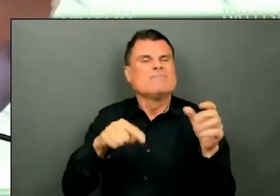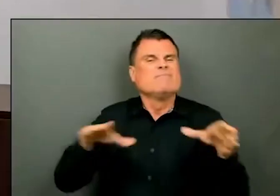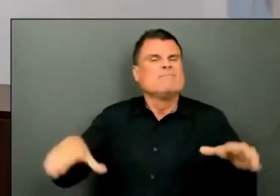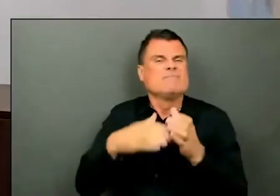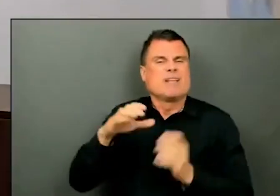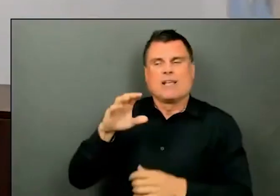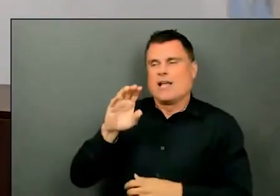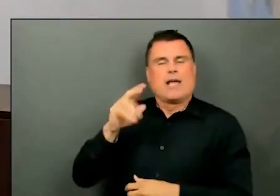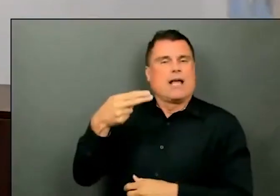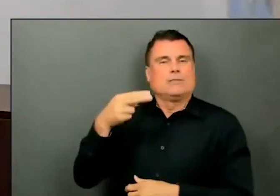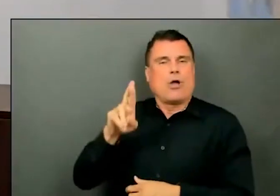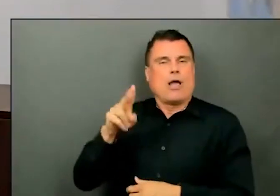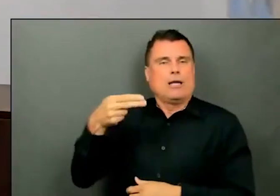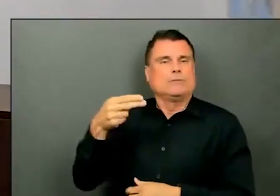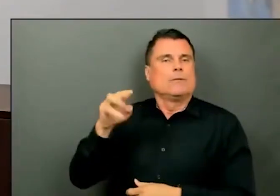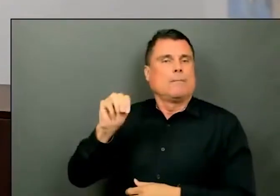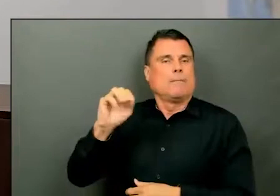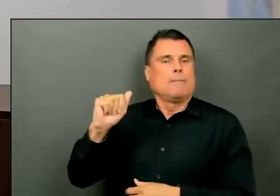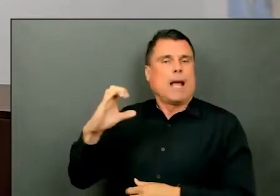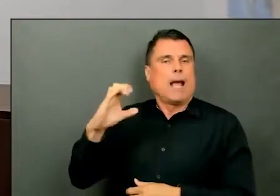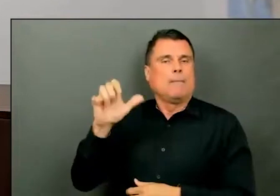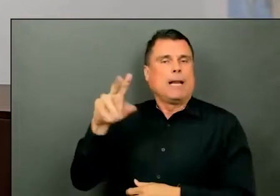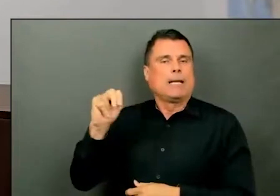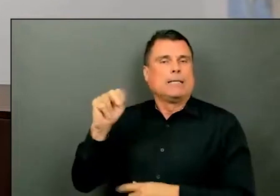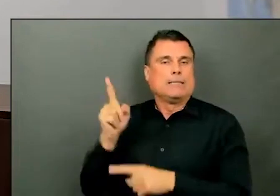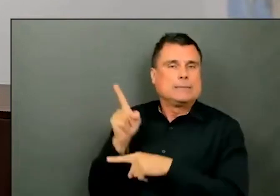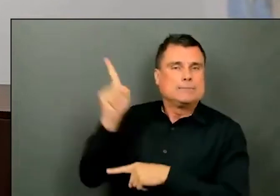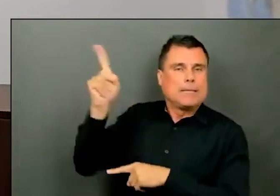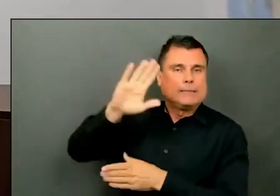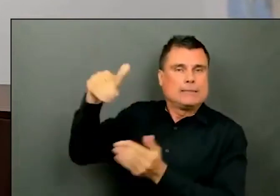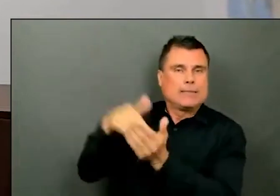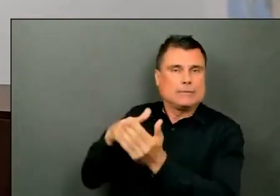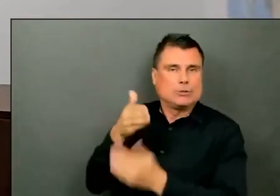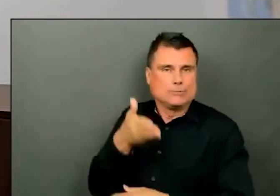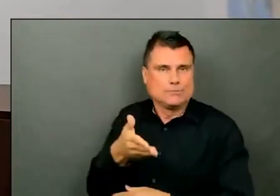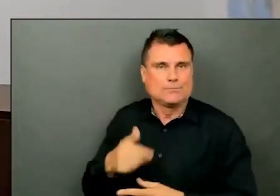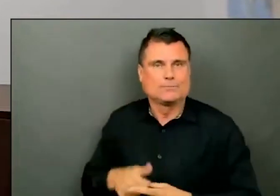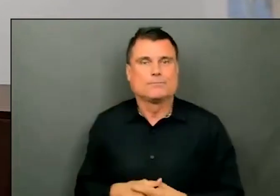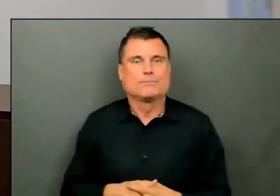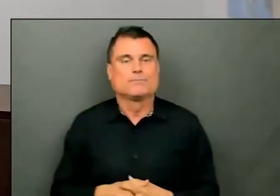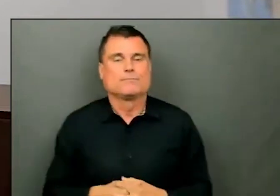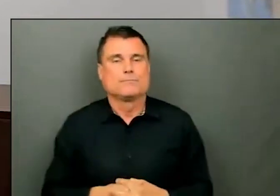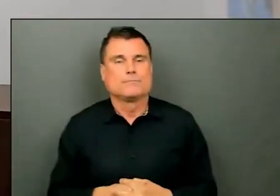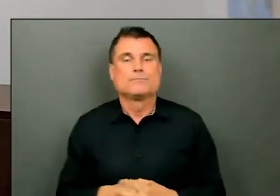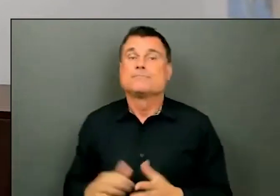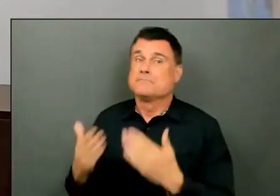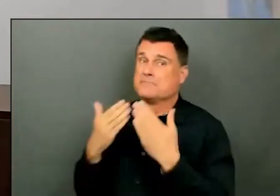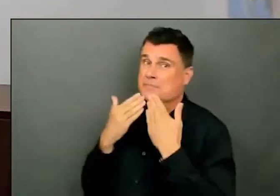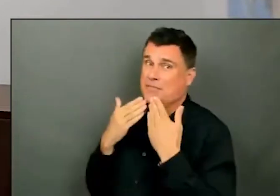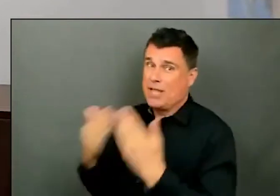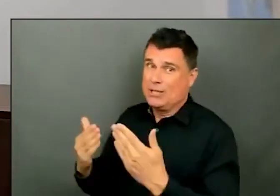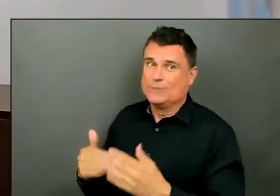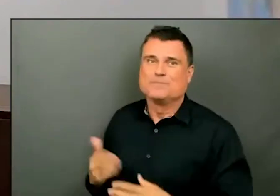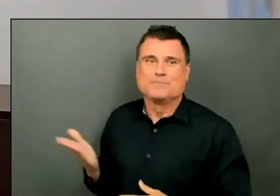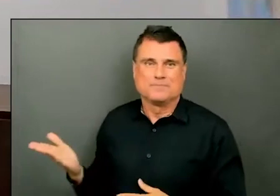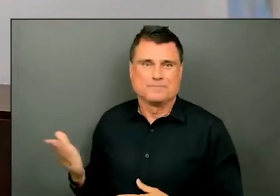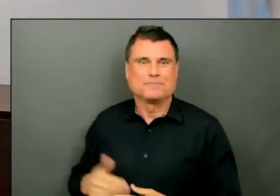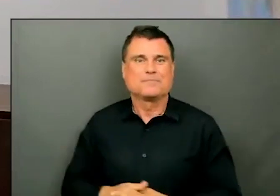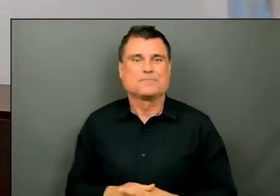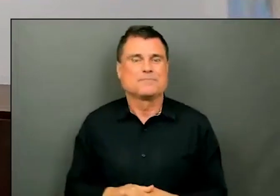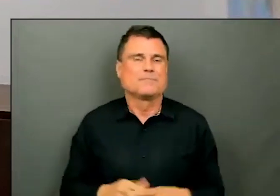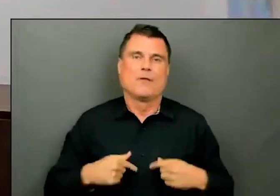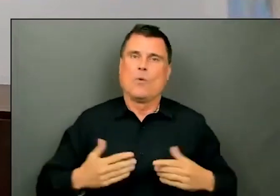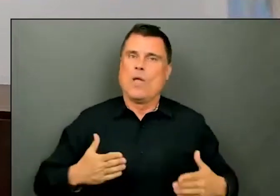you. Over to you, Jonathan. Thank you very much, Minister Mark and Premier Horgan. I'm very happy to be part